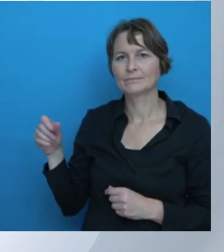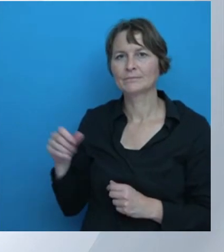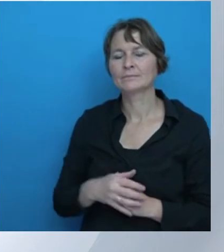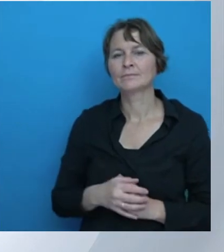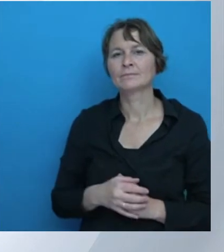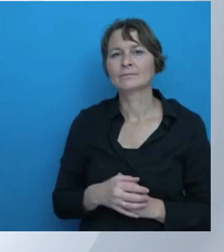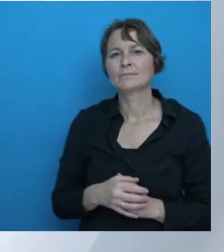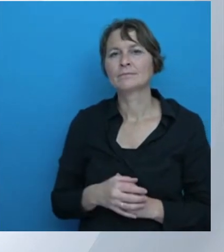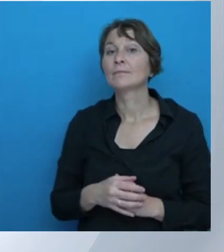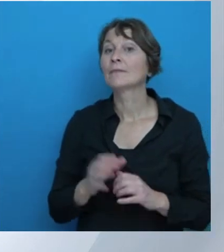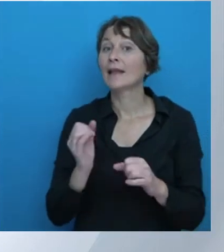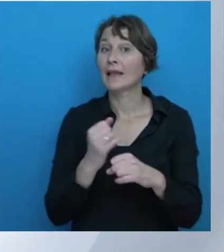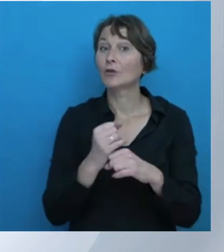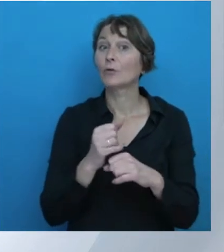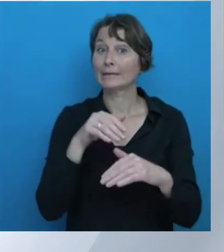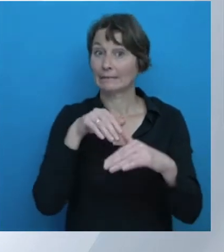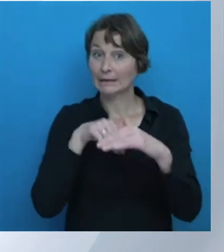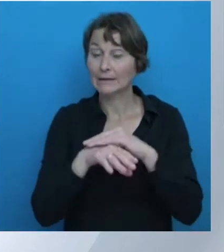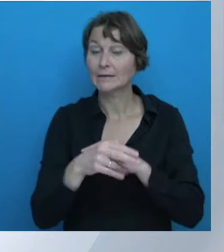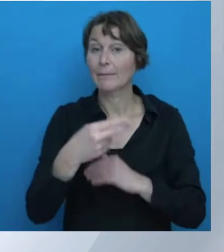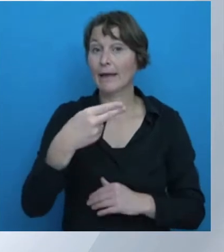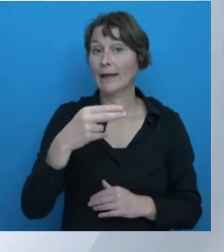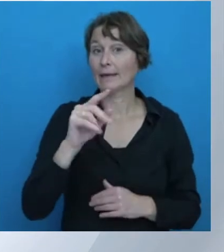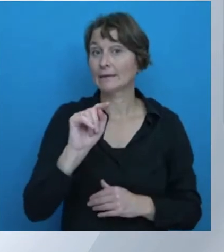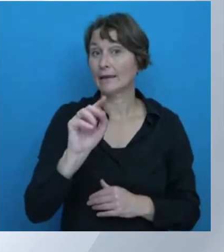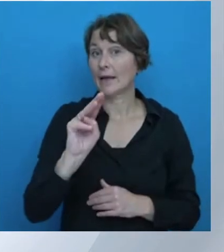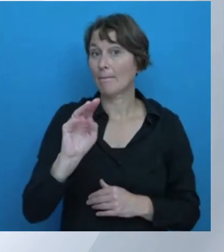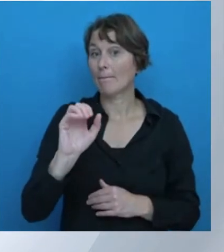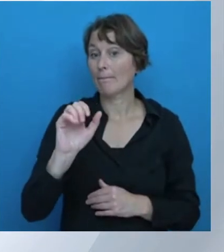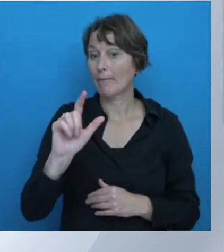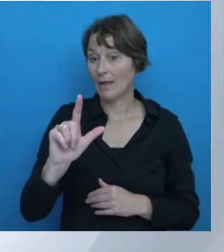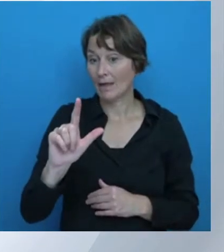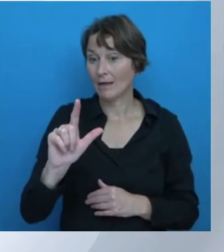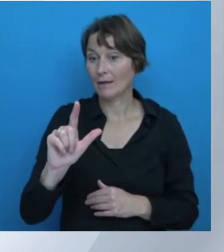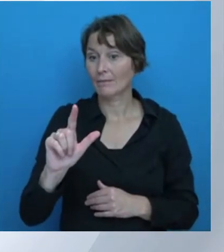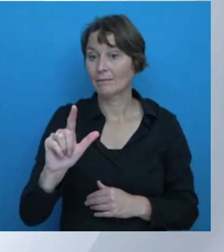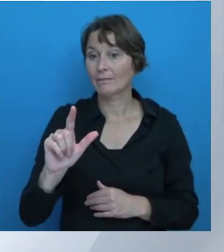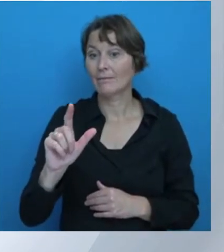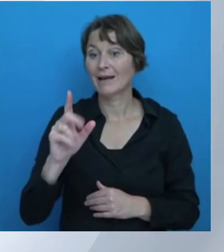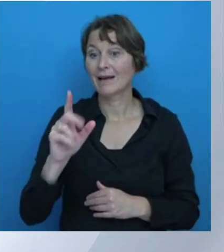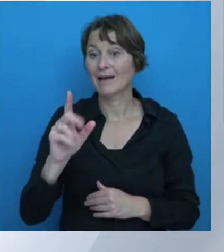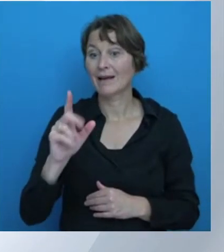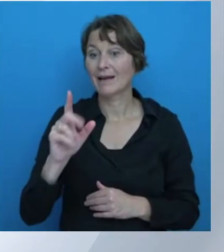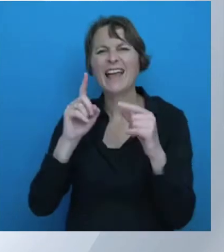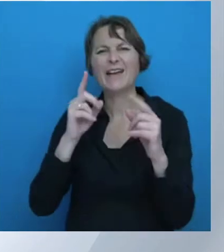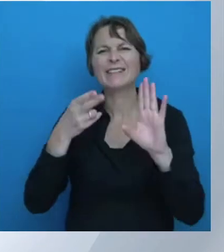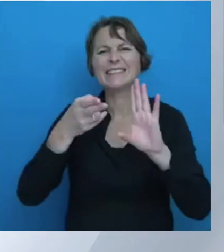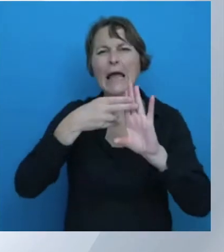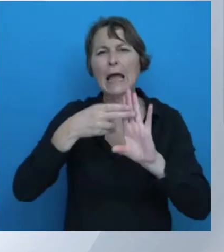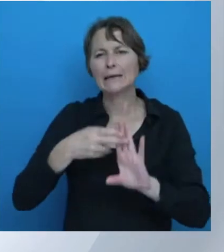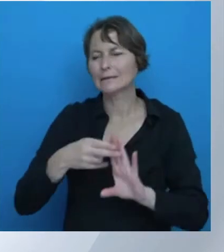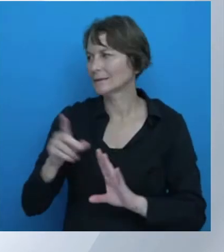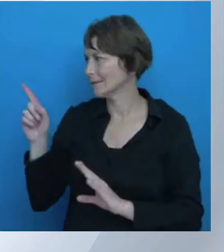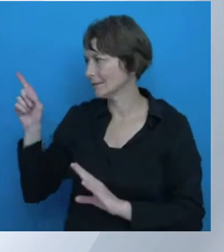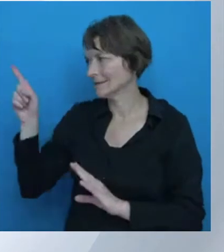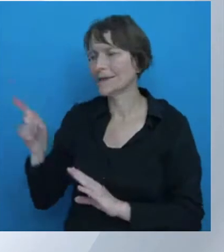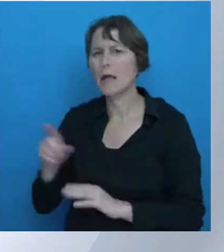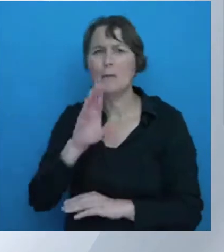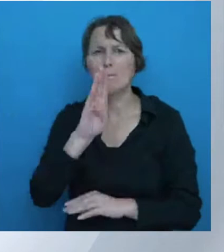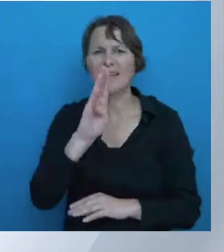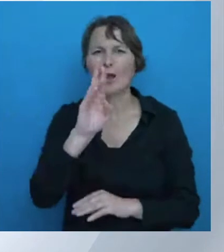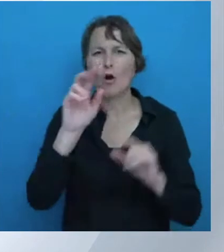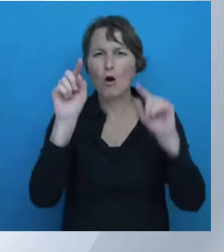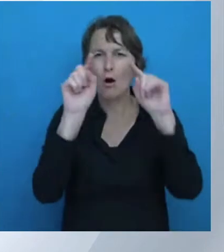accessible HTML, they've actually just used BR tags there. And instead of a linked list, they've just kind